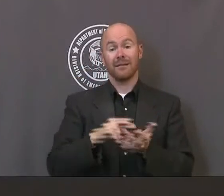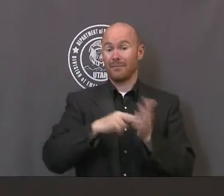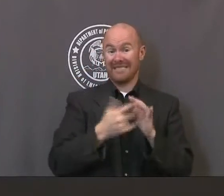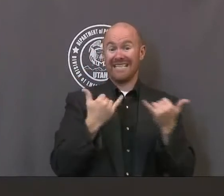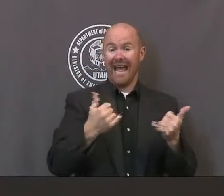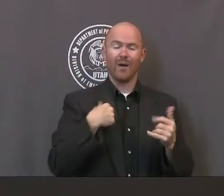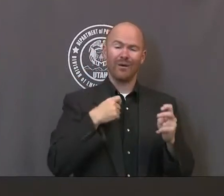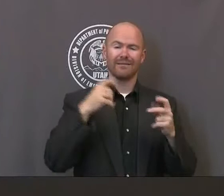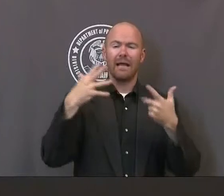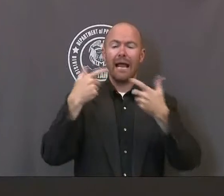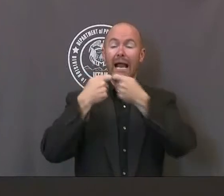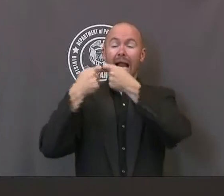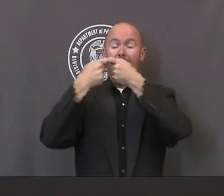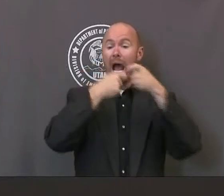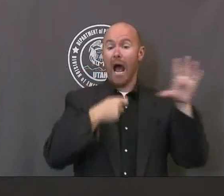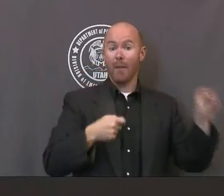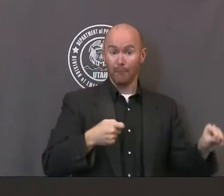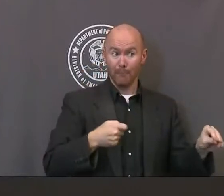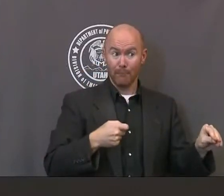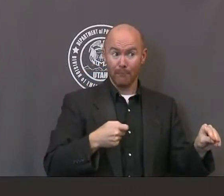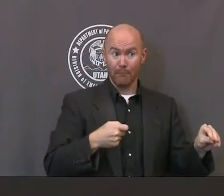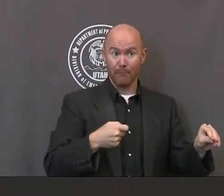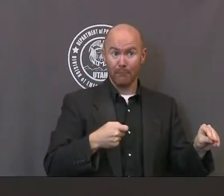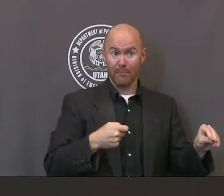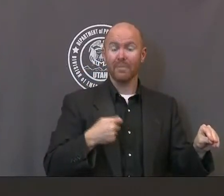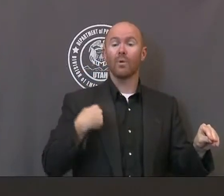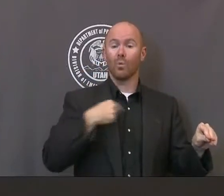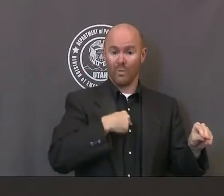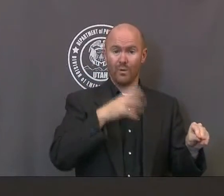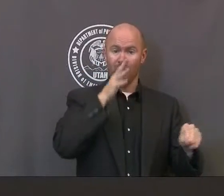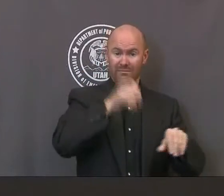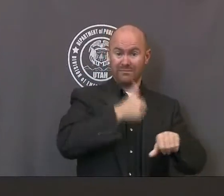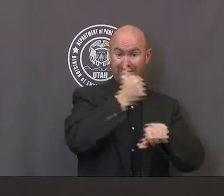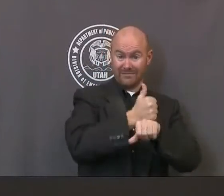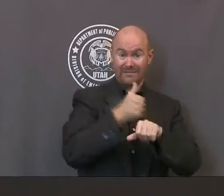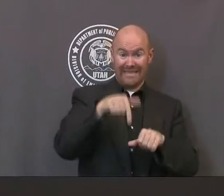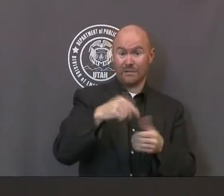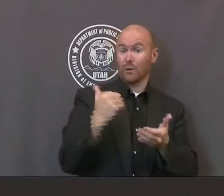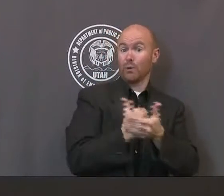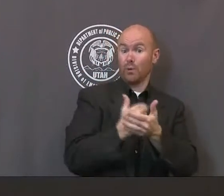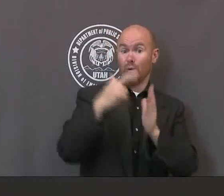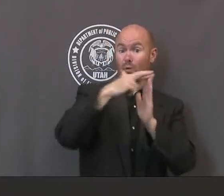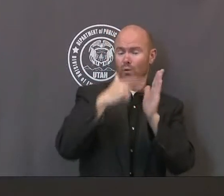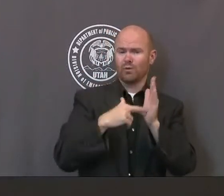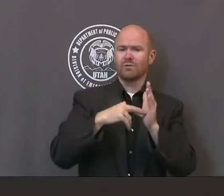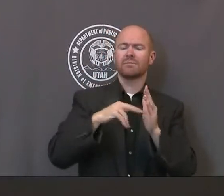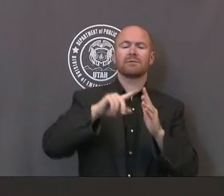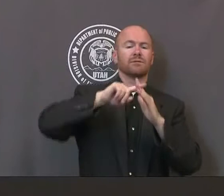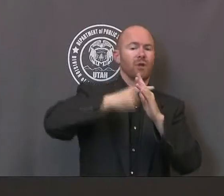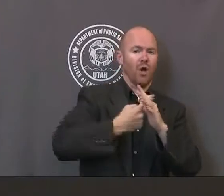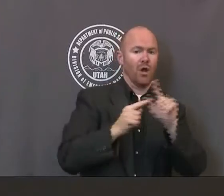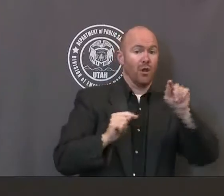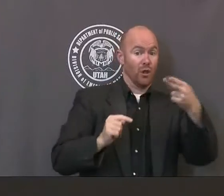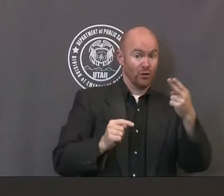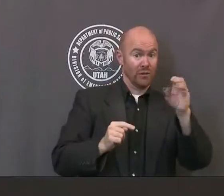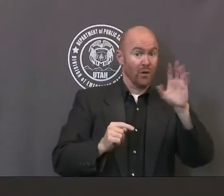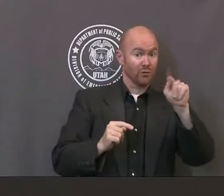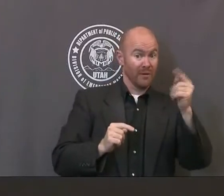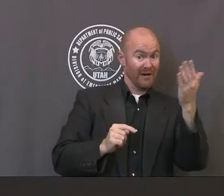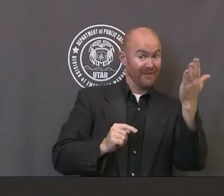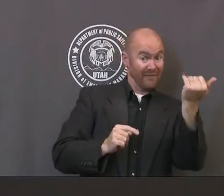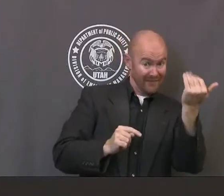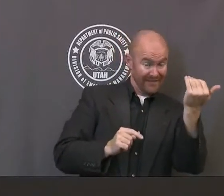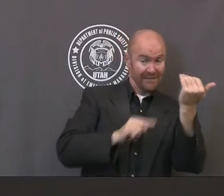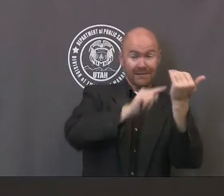following requirements and directive will be in place for a period of 2 weeks beginning Thursday, October 15th, and ongoing